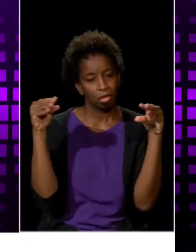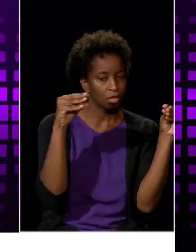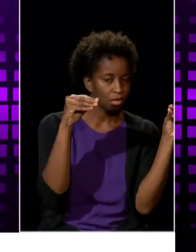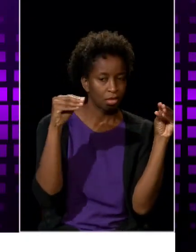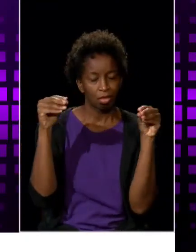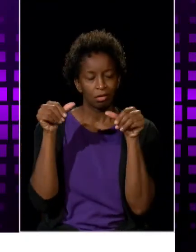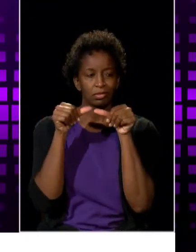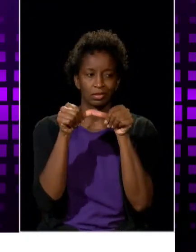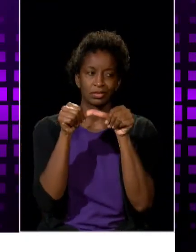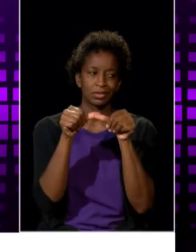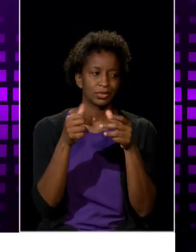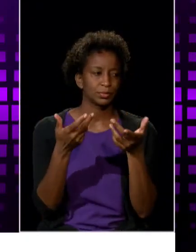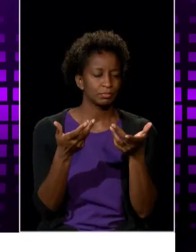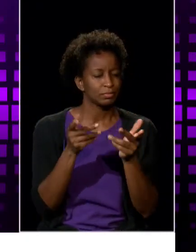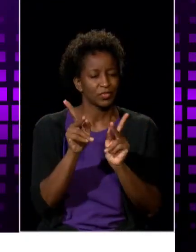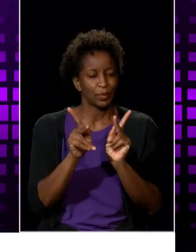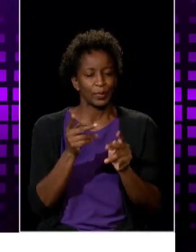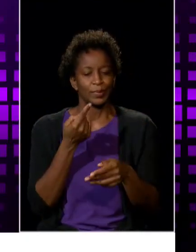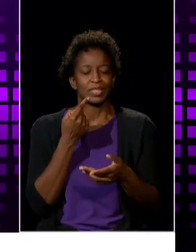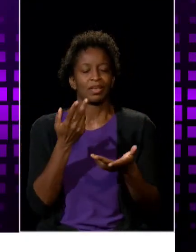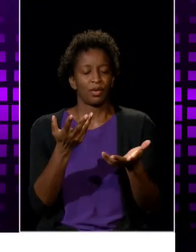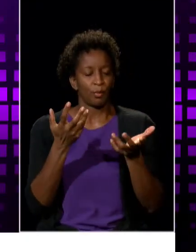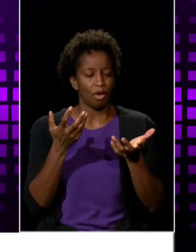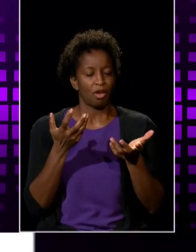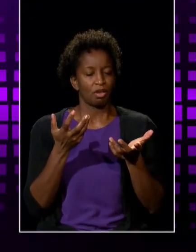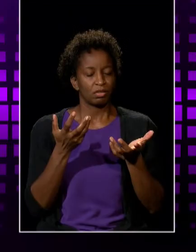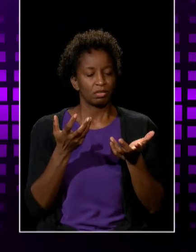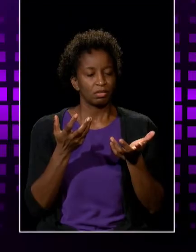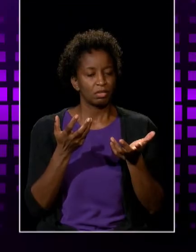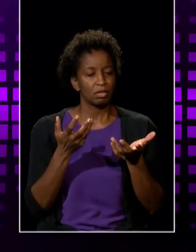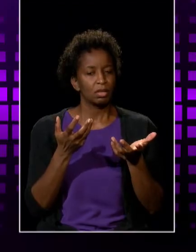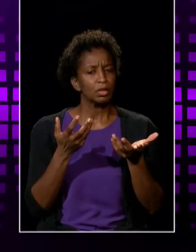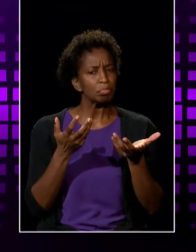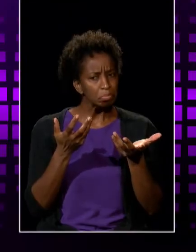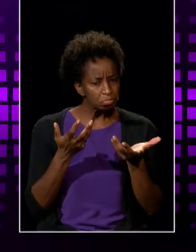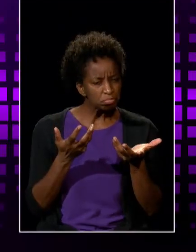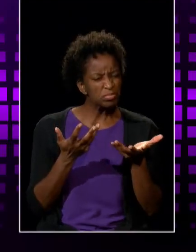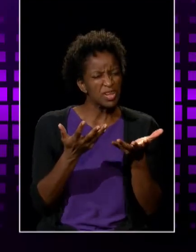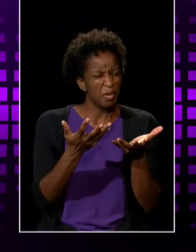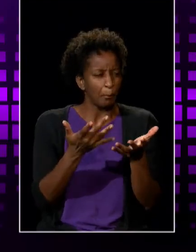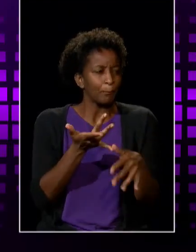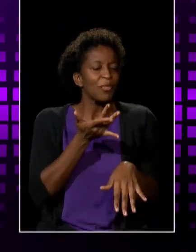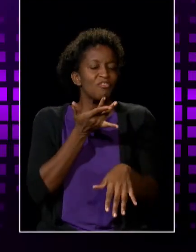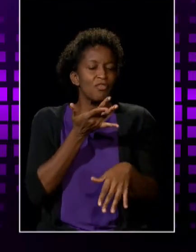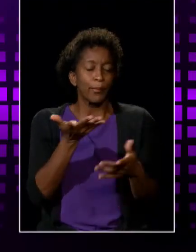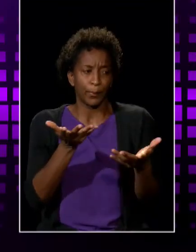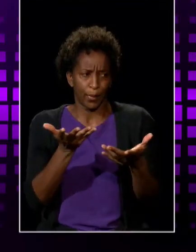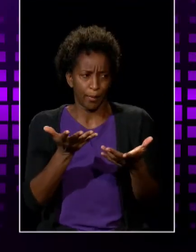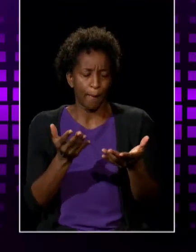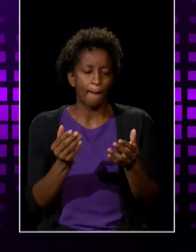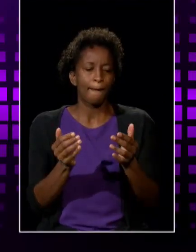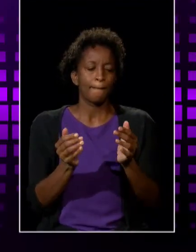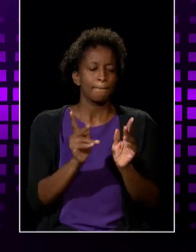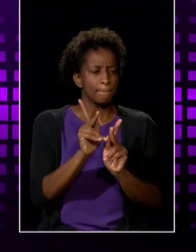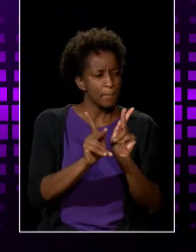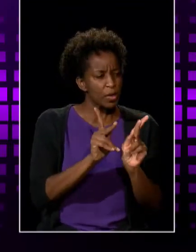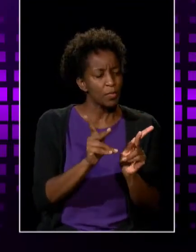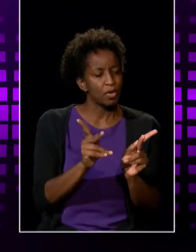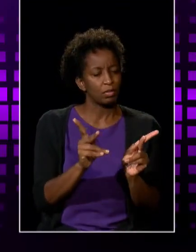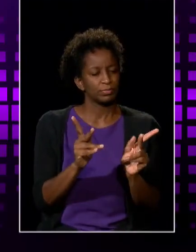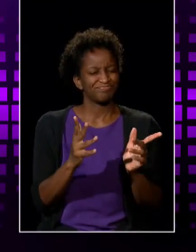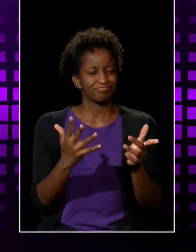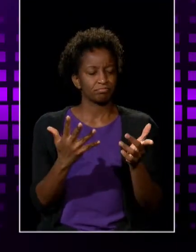say that we want a lot more involvement, and it was to go to